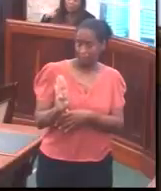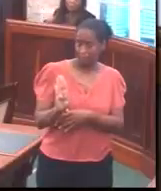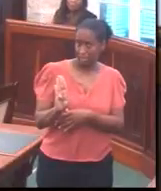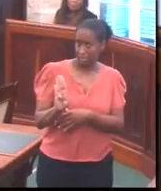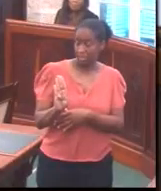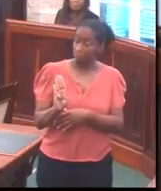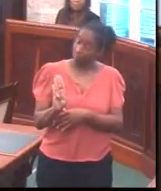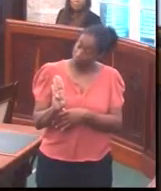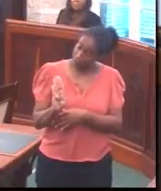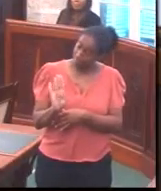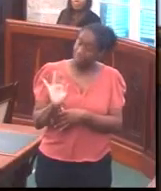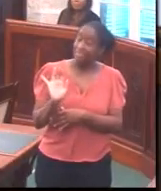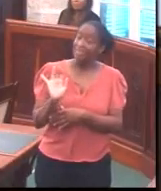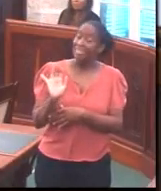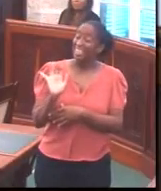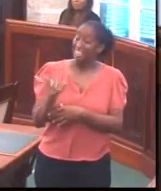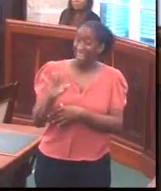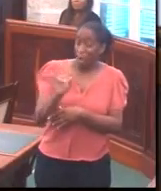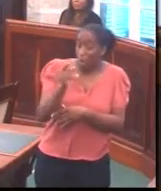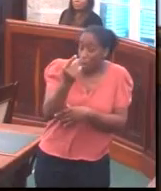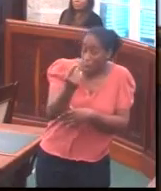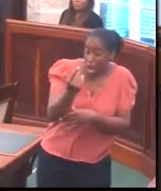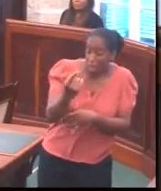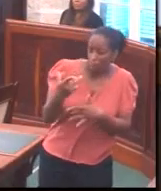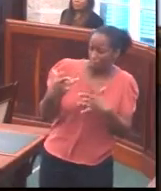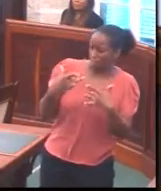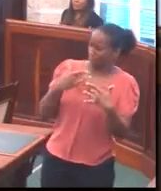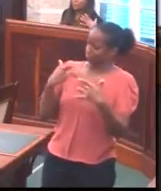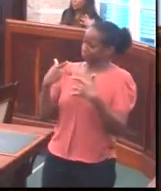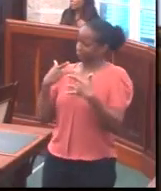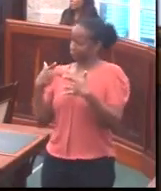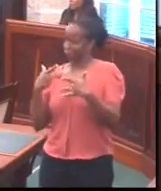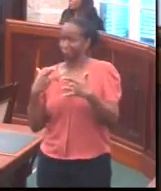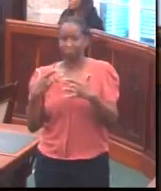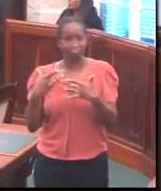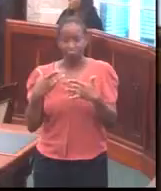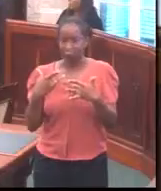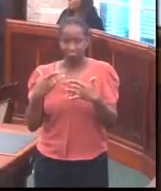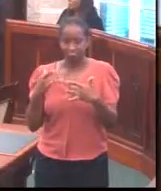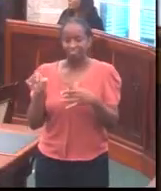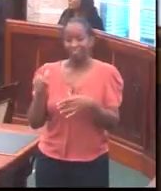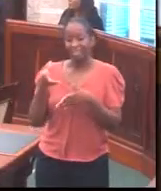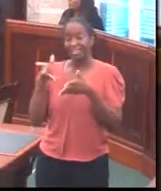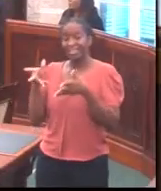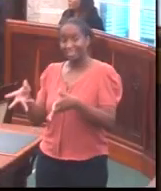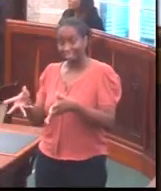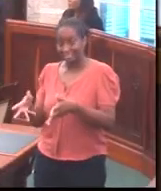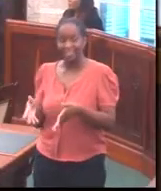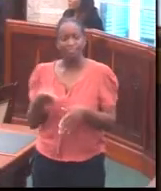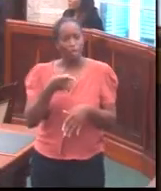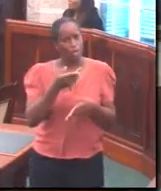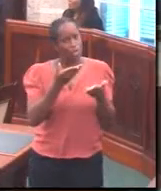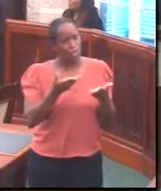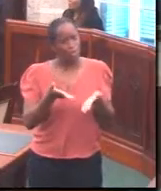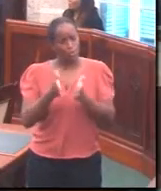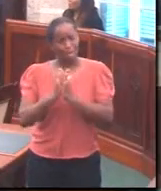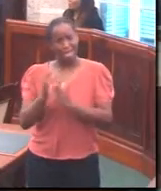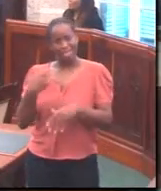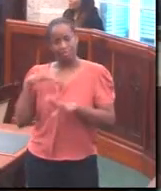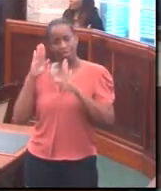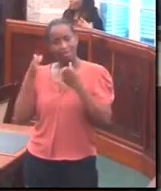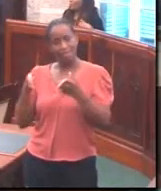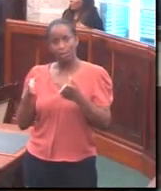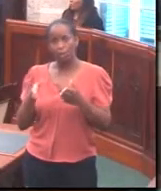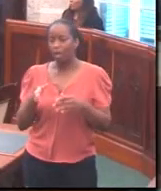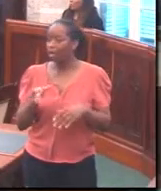one, there are others that are left, but you asked me to focus on 52B. No, I didn't ask you to focus. No, I did not ask you.